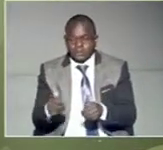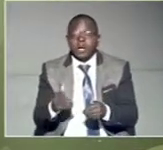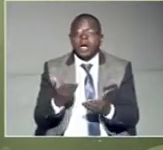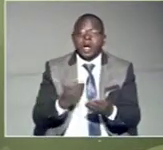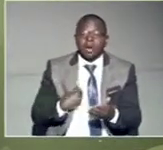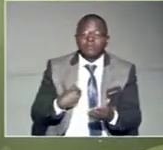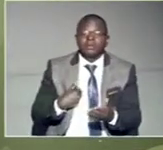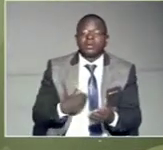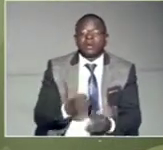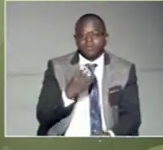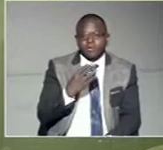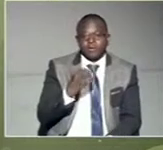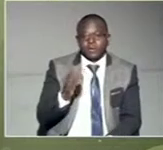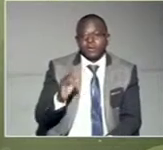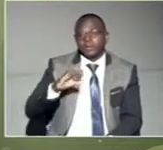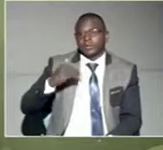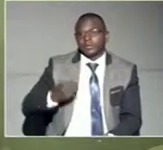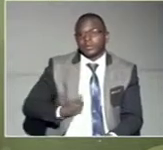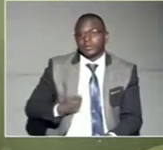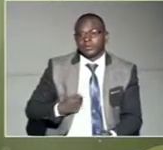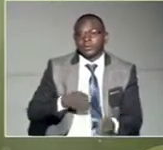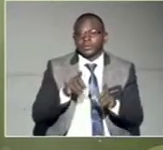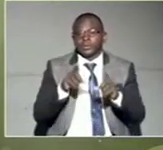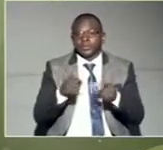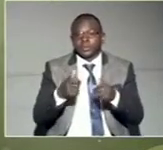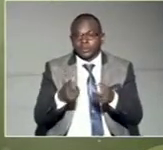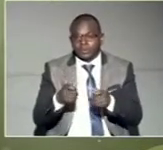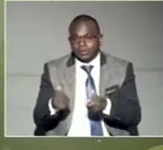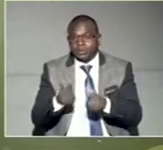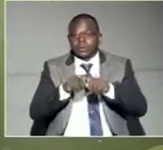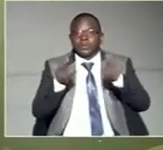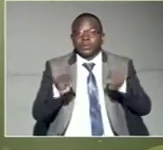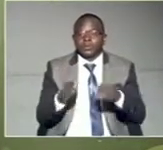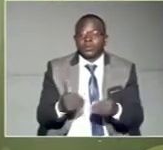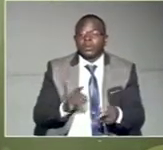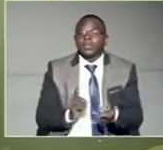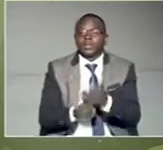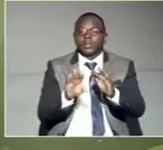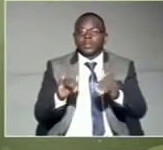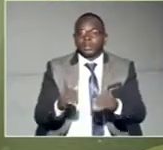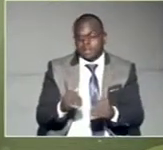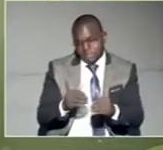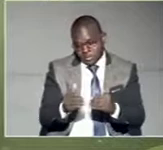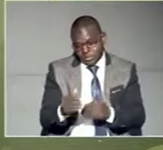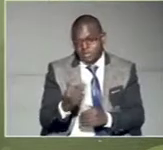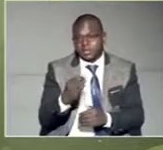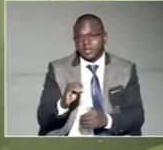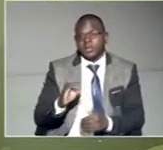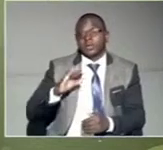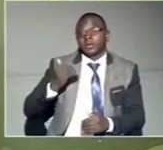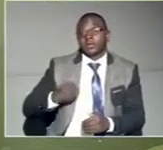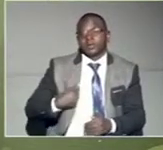over 400 females in newsrooms across the country. To consolidate this achievement, close to 30 female journalists